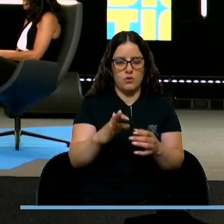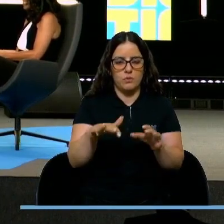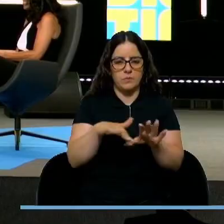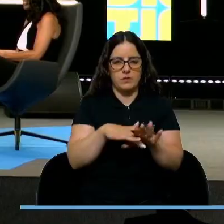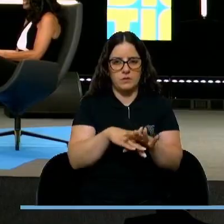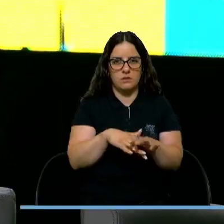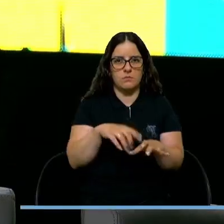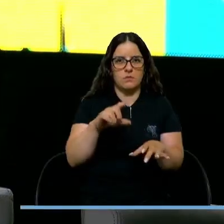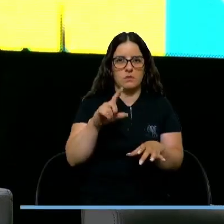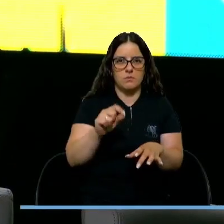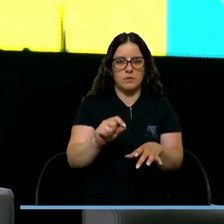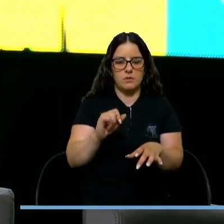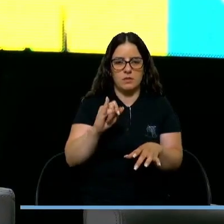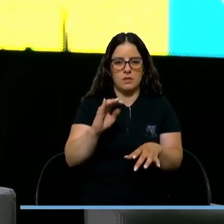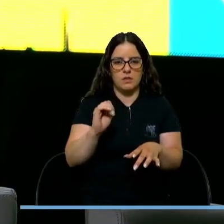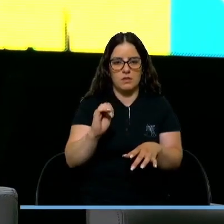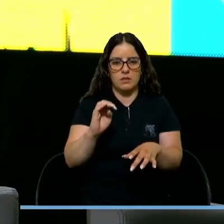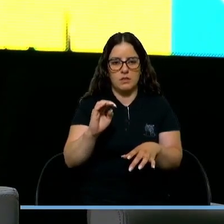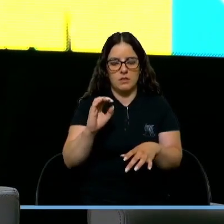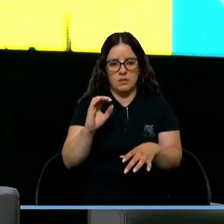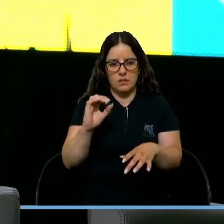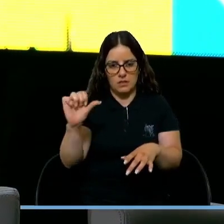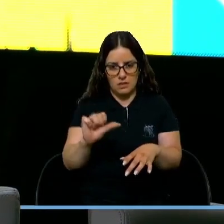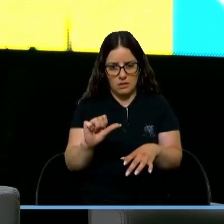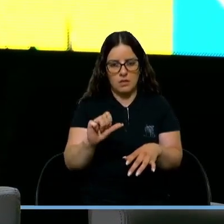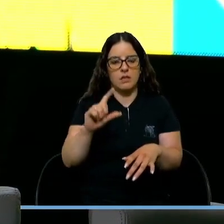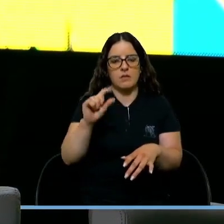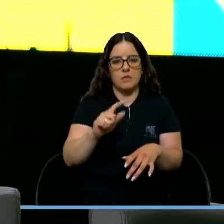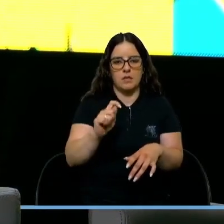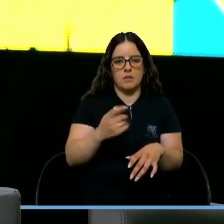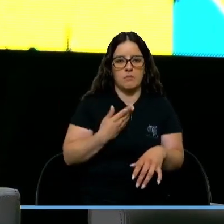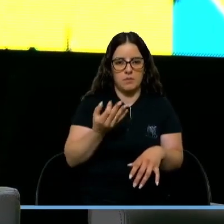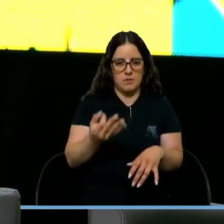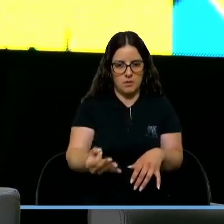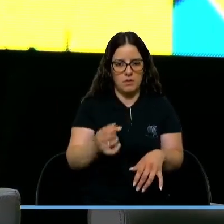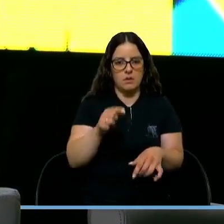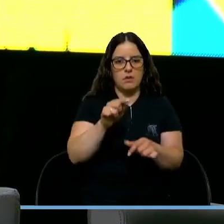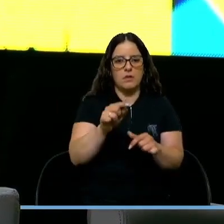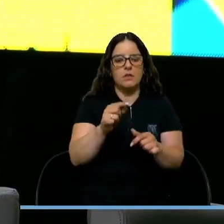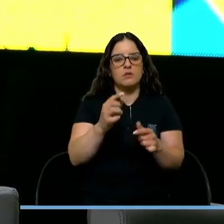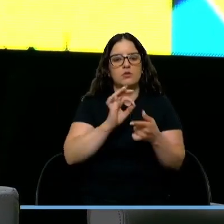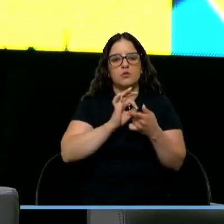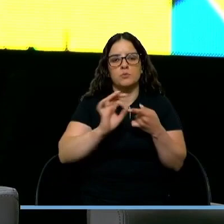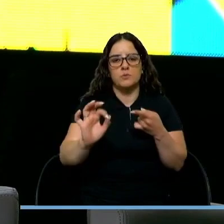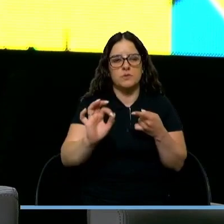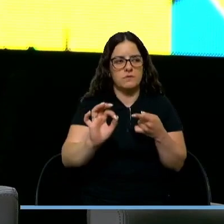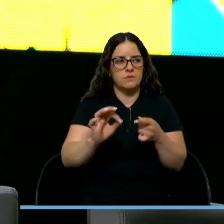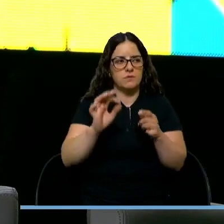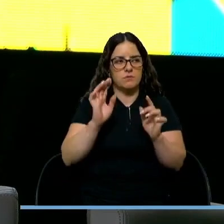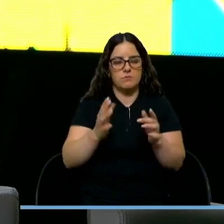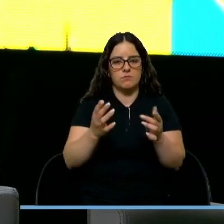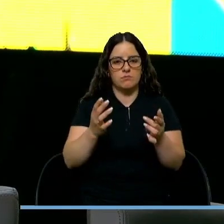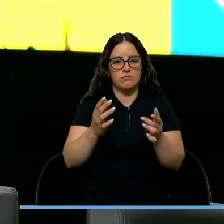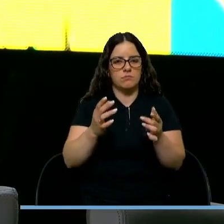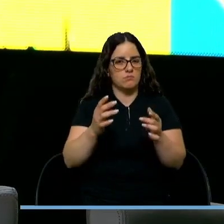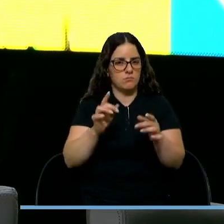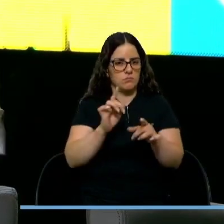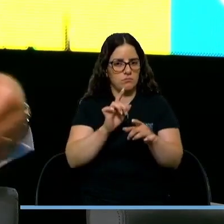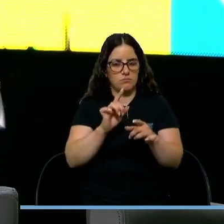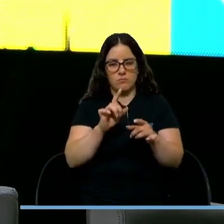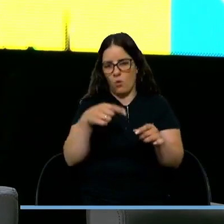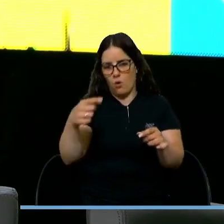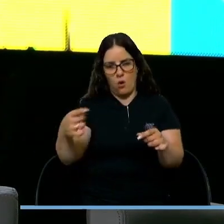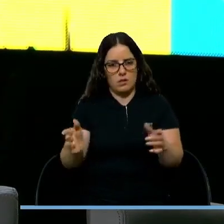Academy, Bosch and others, EDP. And in the end, it's something which is very concrete in addition